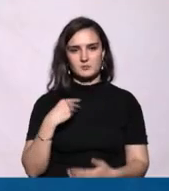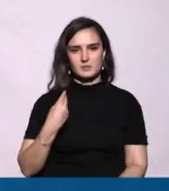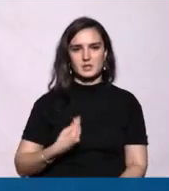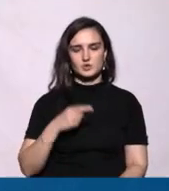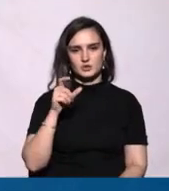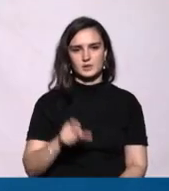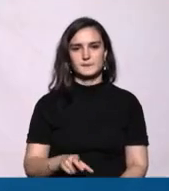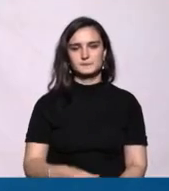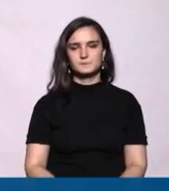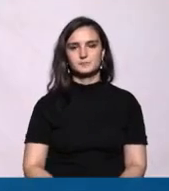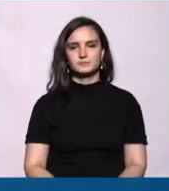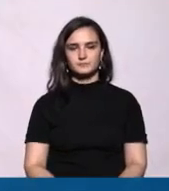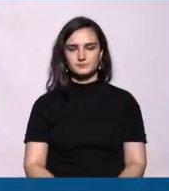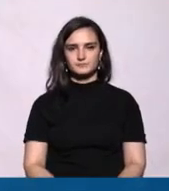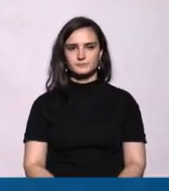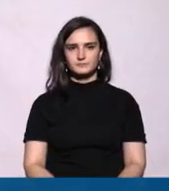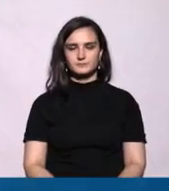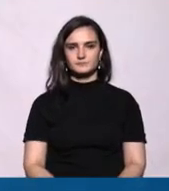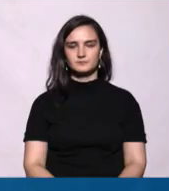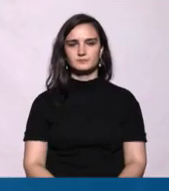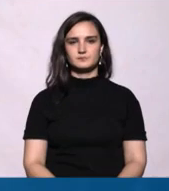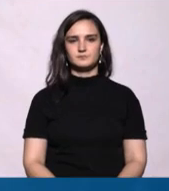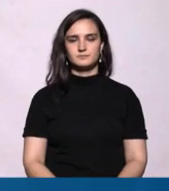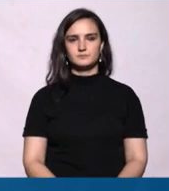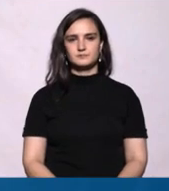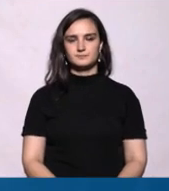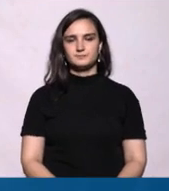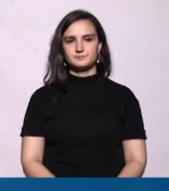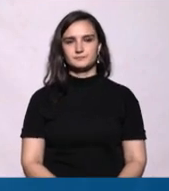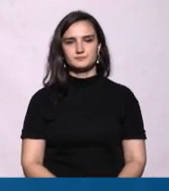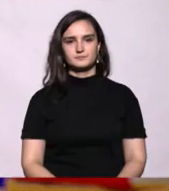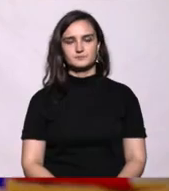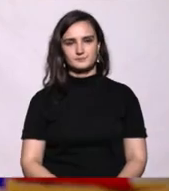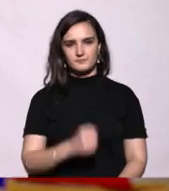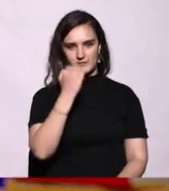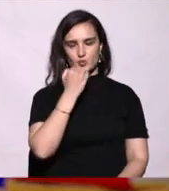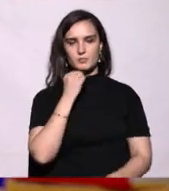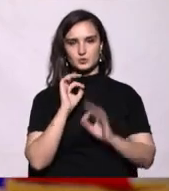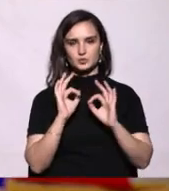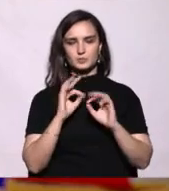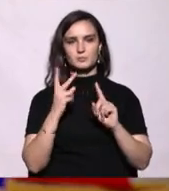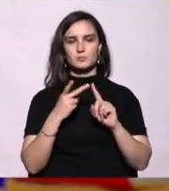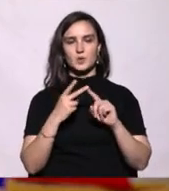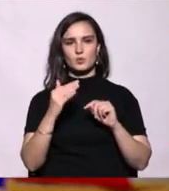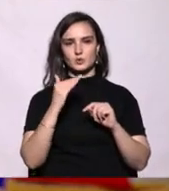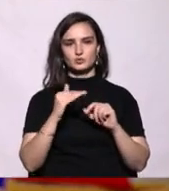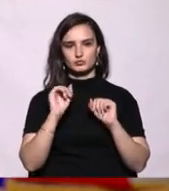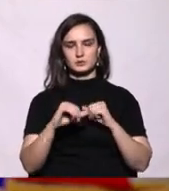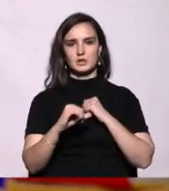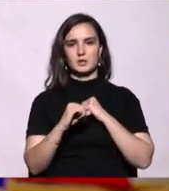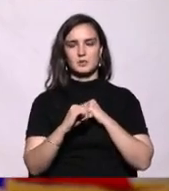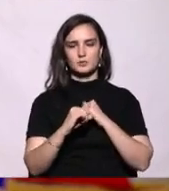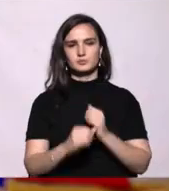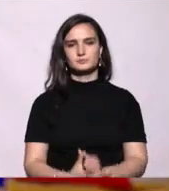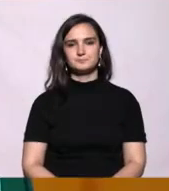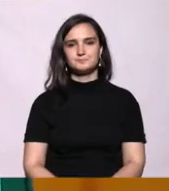French. Am I right? That's You are totally right. Great job. Thank you. And for the second one, can you help me with